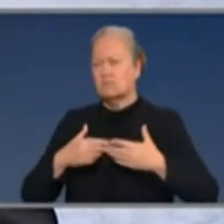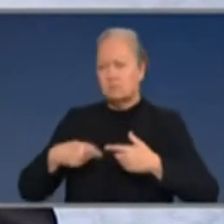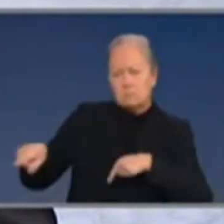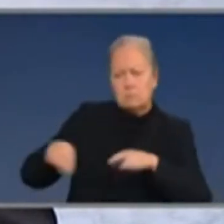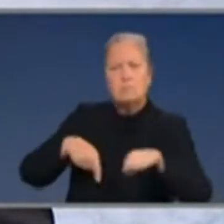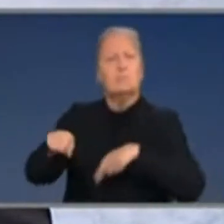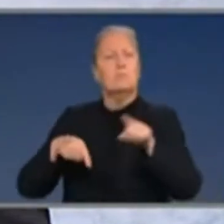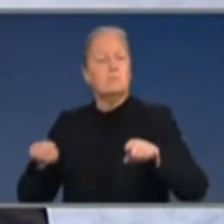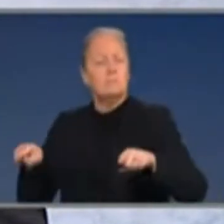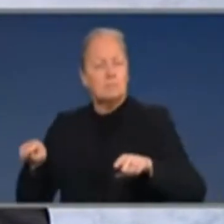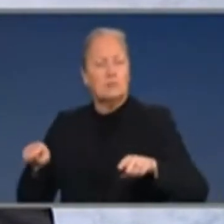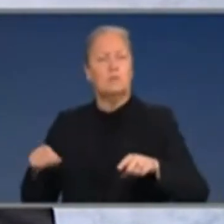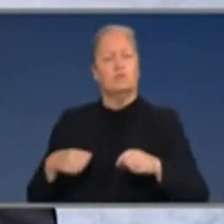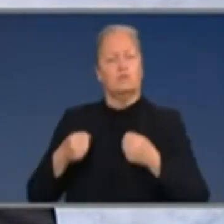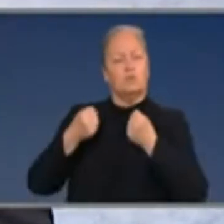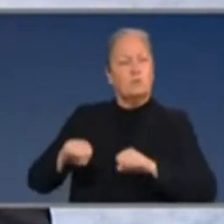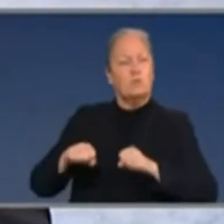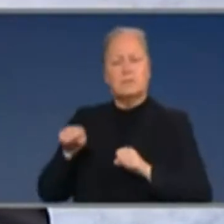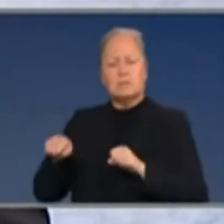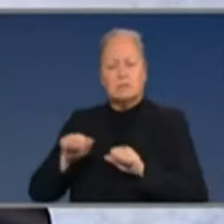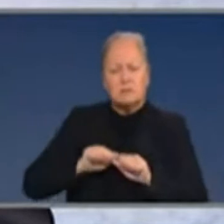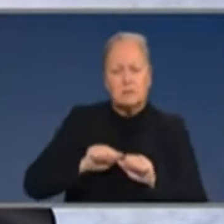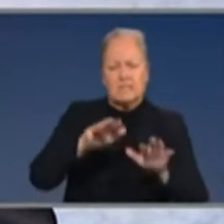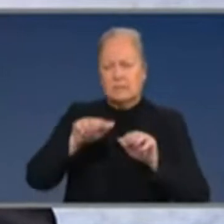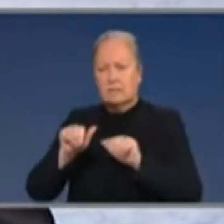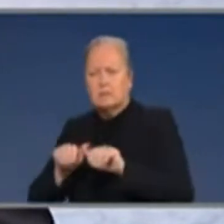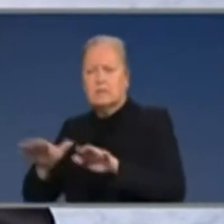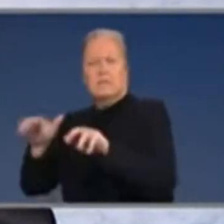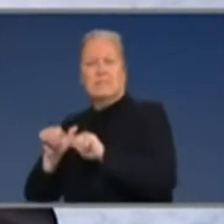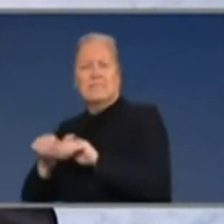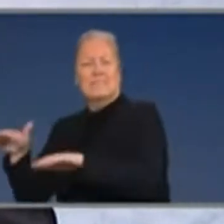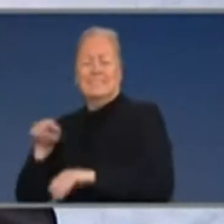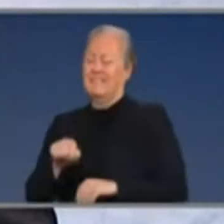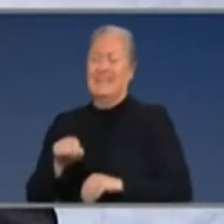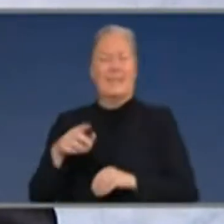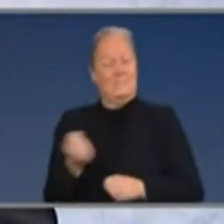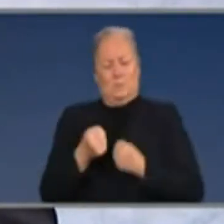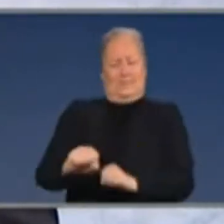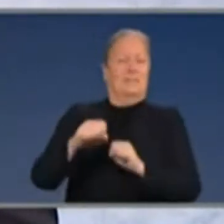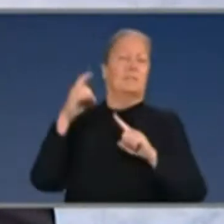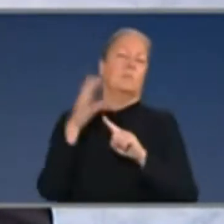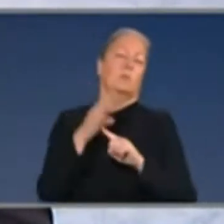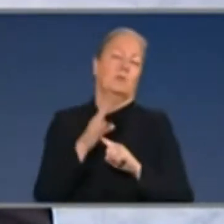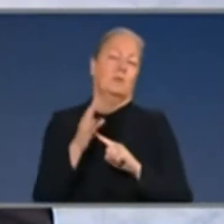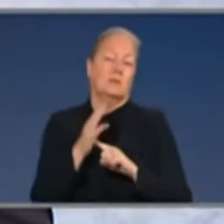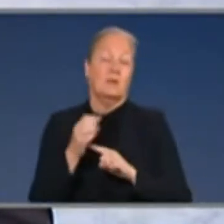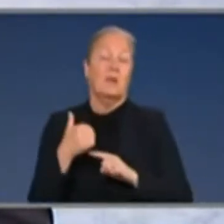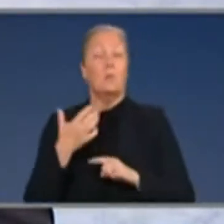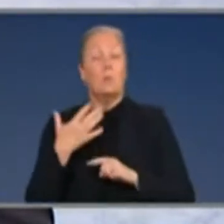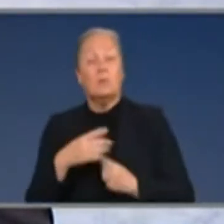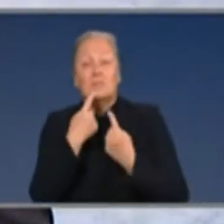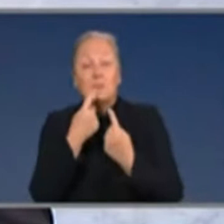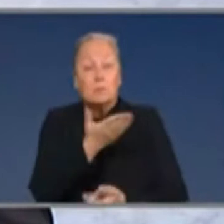to reduce mobility in the affected outbreak areas are very important. And I would just continue to encourage